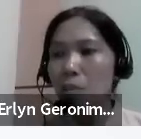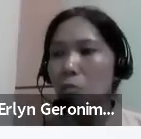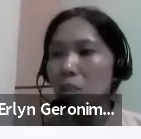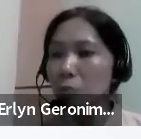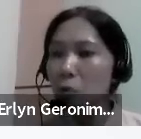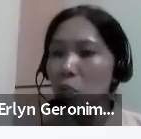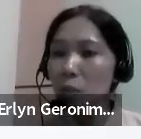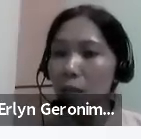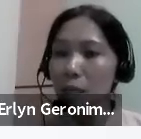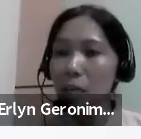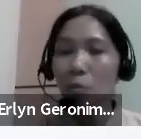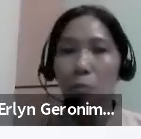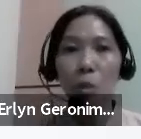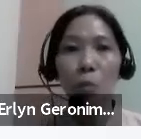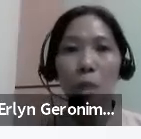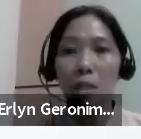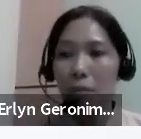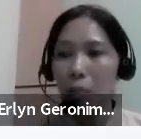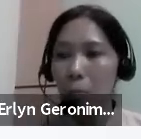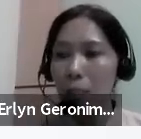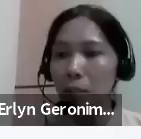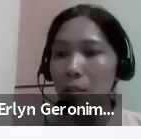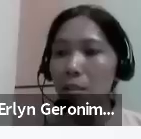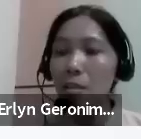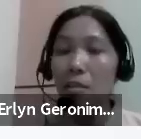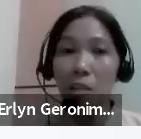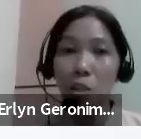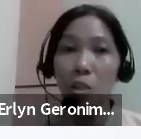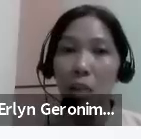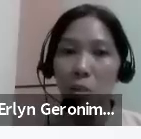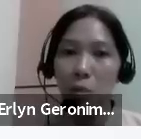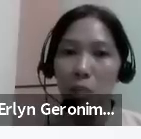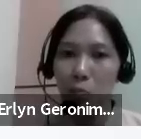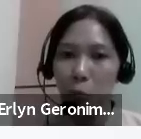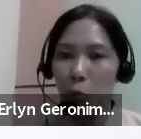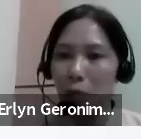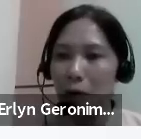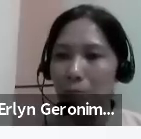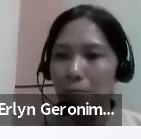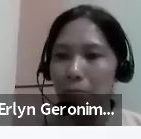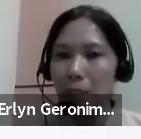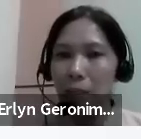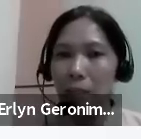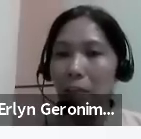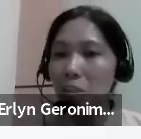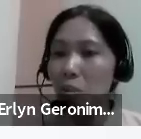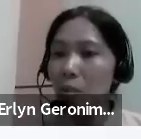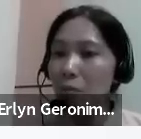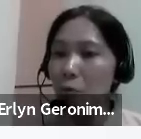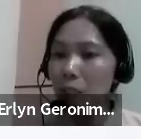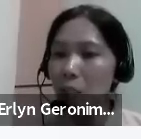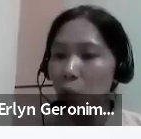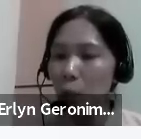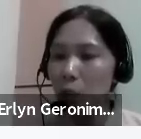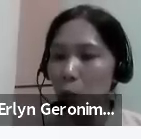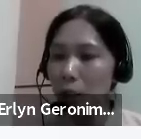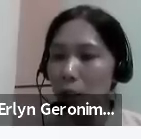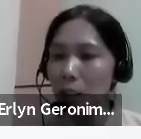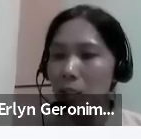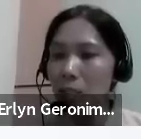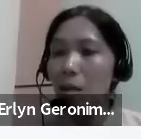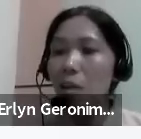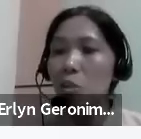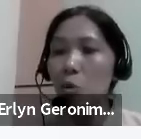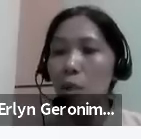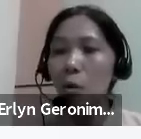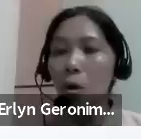institutions was forged with the aim of mutual development in the teacher education program. Last July 14,